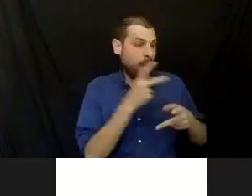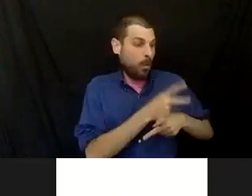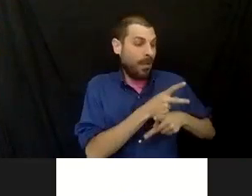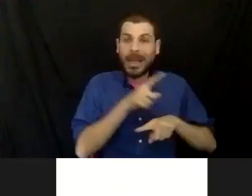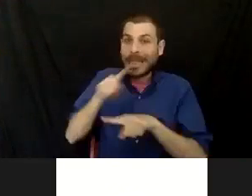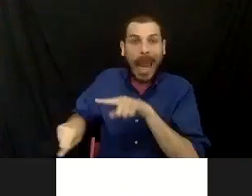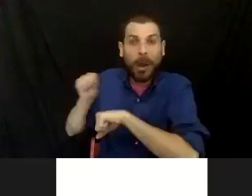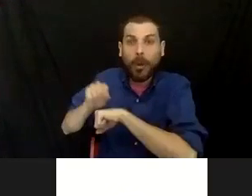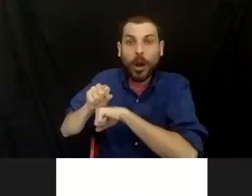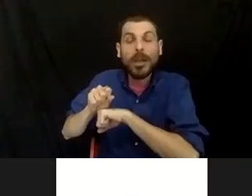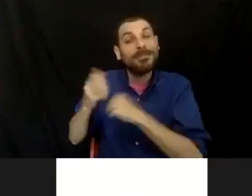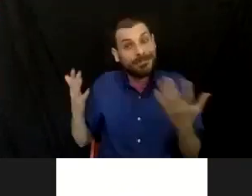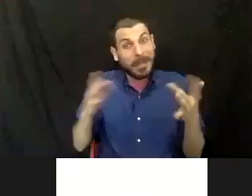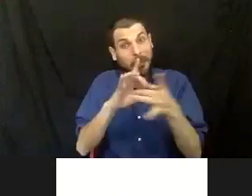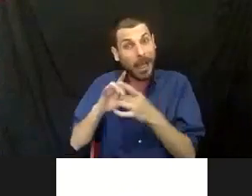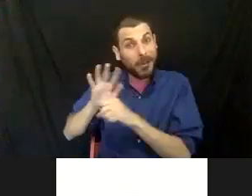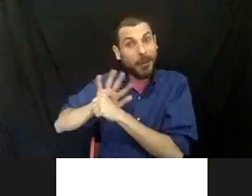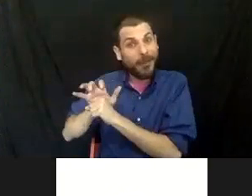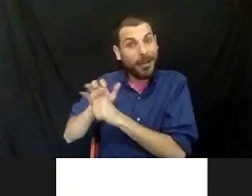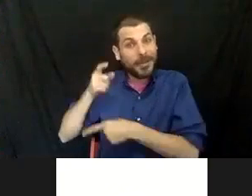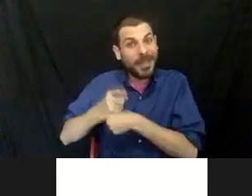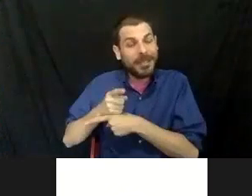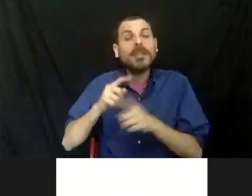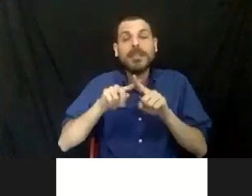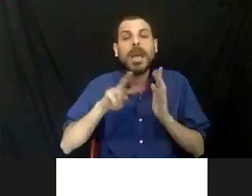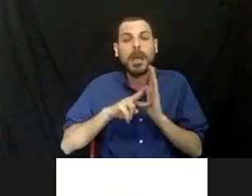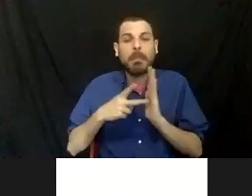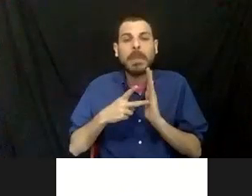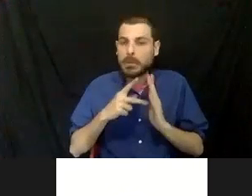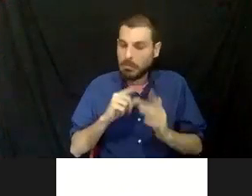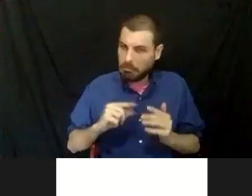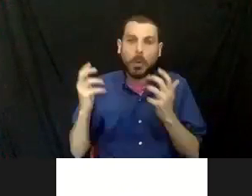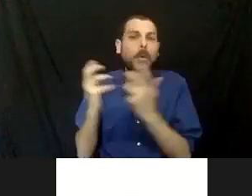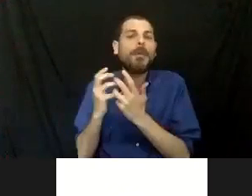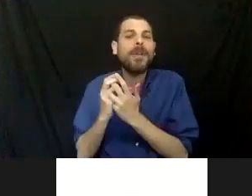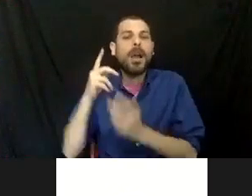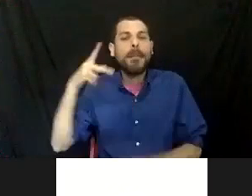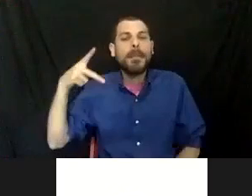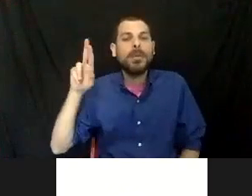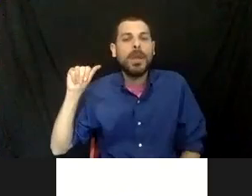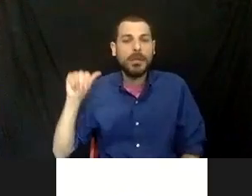working due to COVID-19 that would potentially qualify you for PUA.